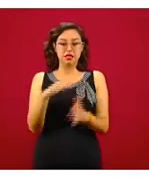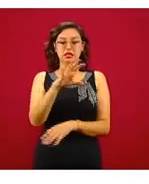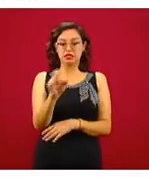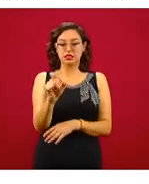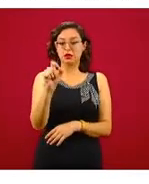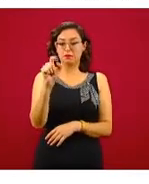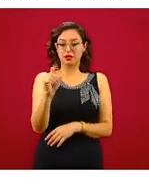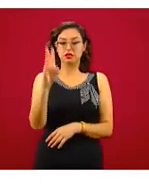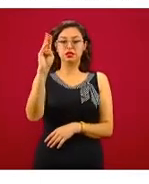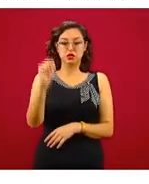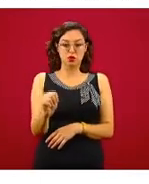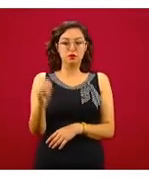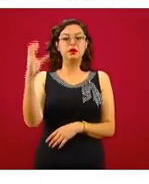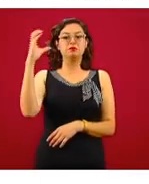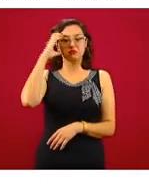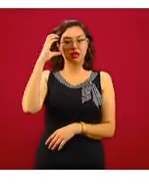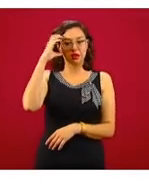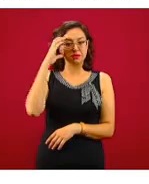was validated